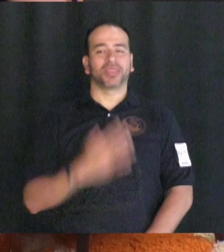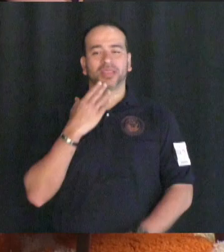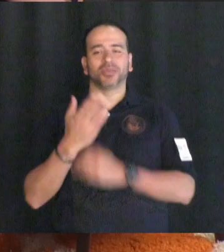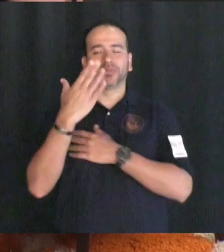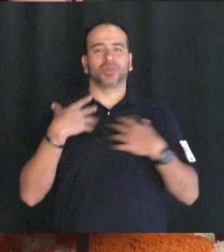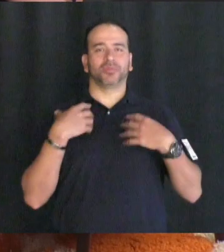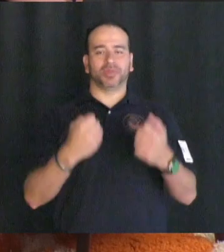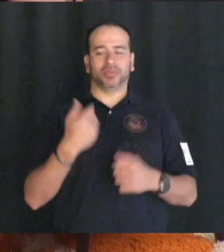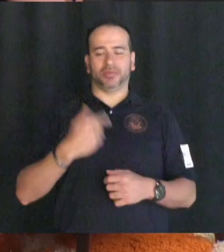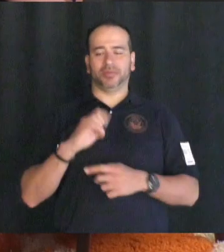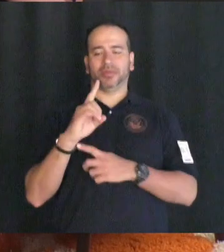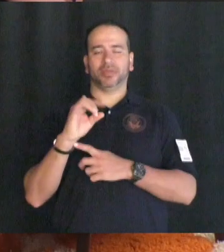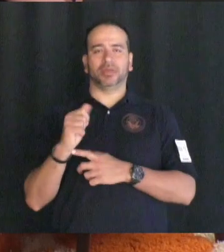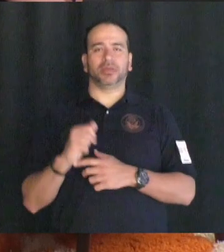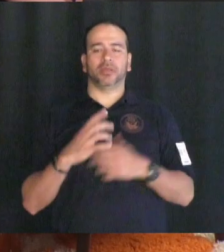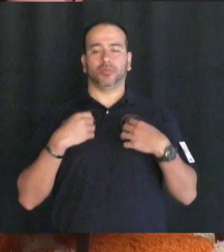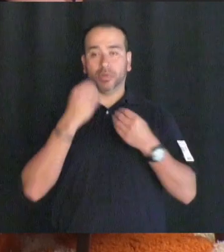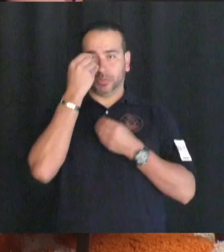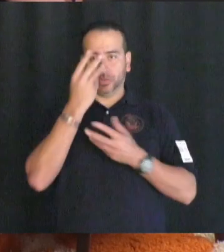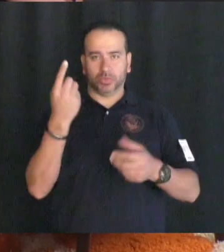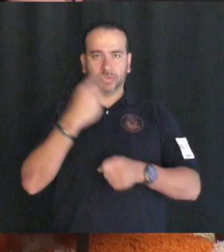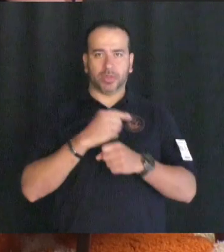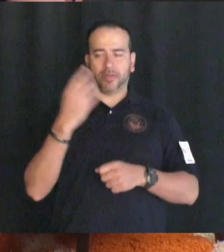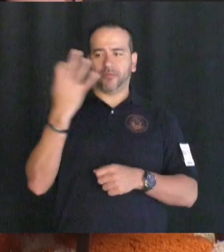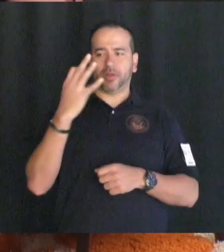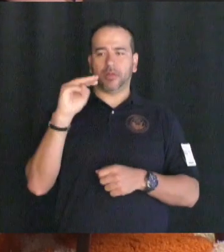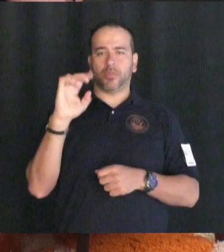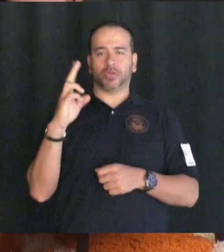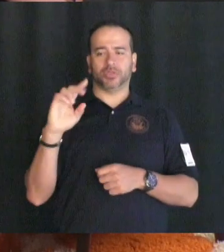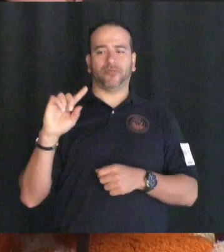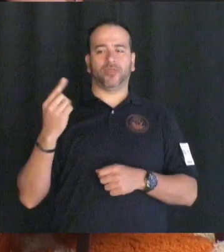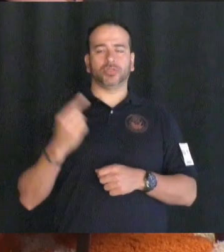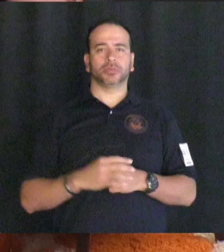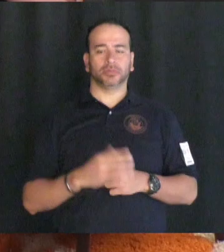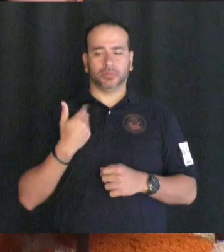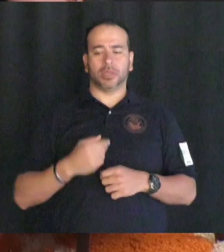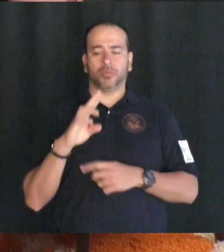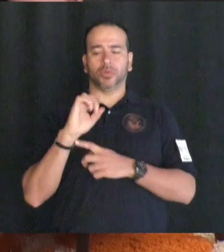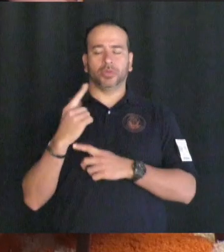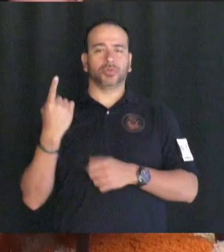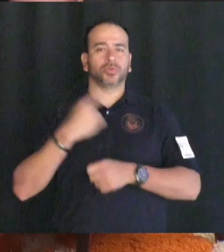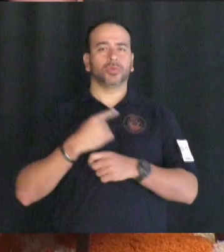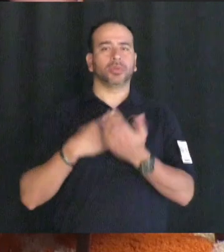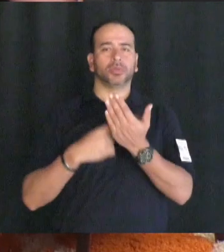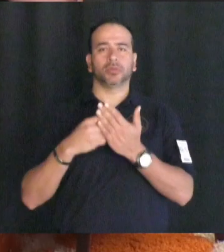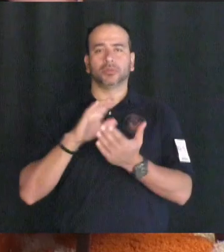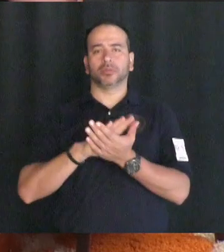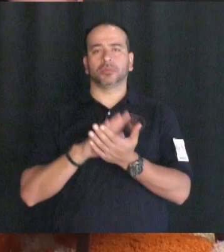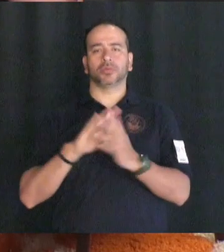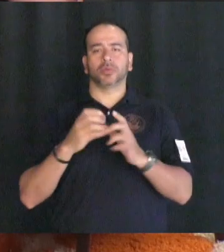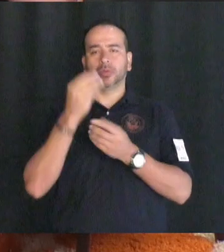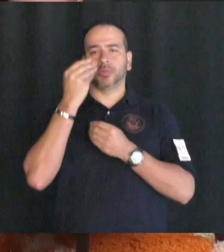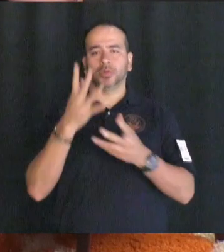Good morning, Braves. I'm Elias, and here's your Brave TV news. Today is Friday, March 1st. And I'm Rachel. Today we're talking about school and club